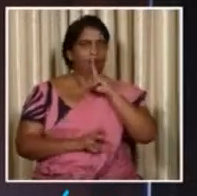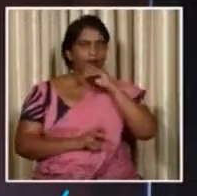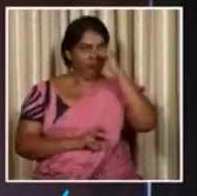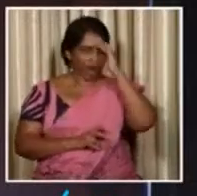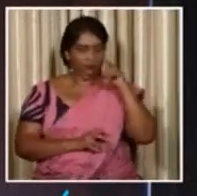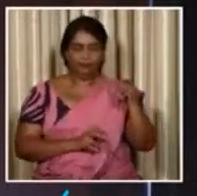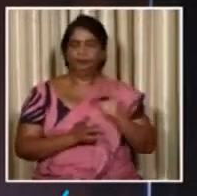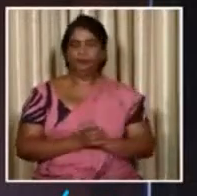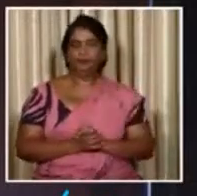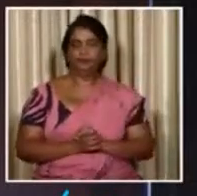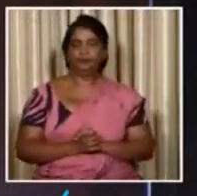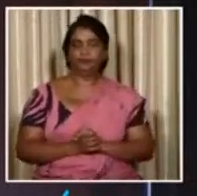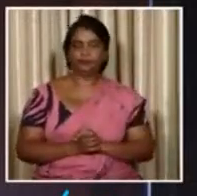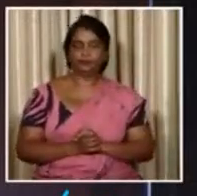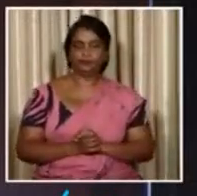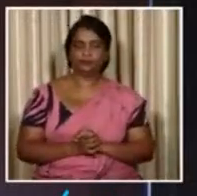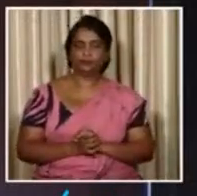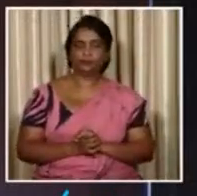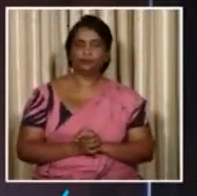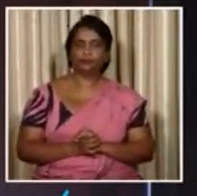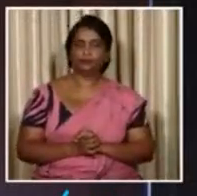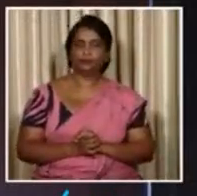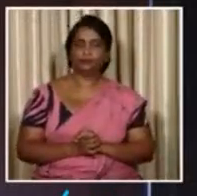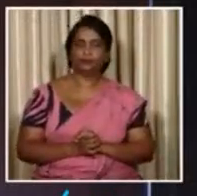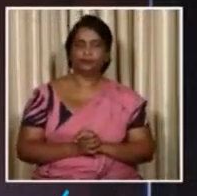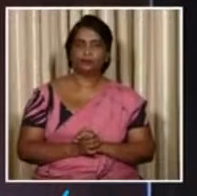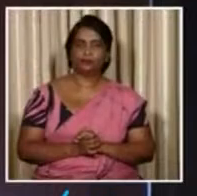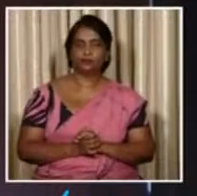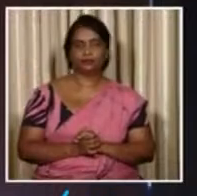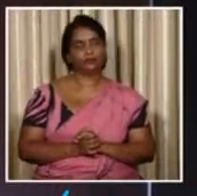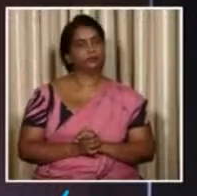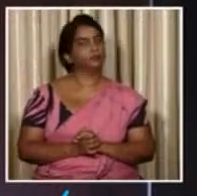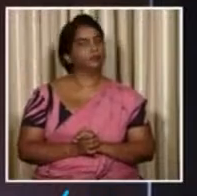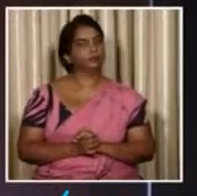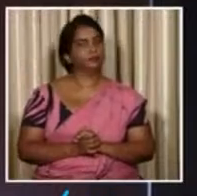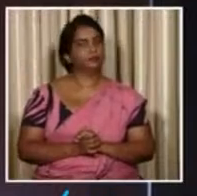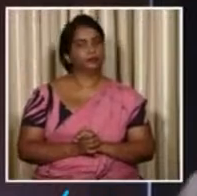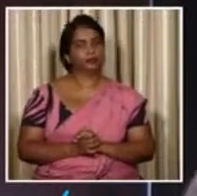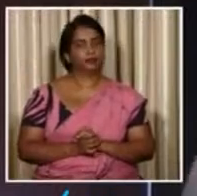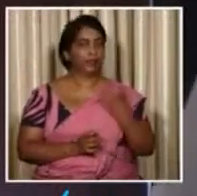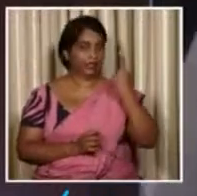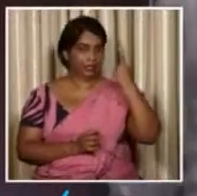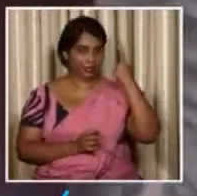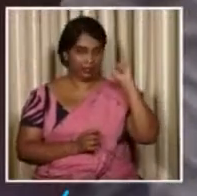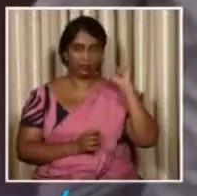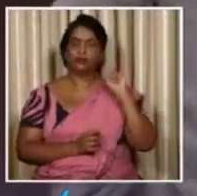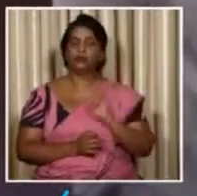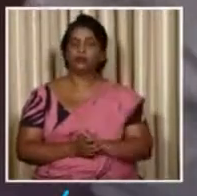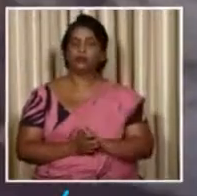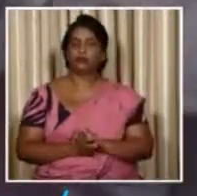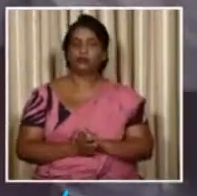Hakim sits. Then he looked at me and said, by delivering speech, he said, looking straight at my eyes, this is what he